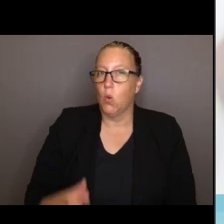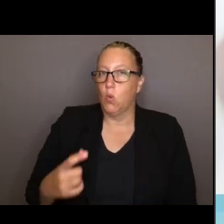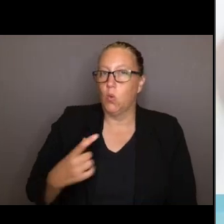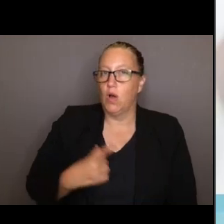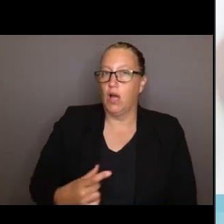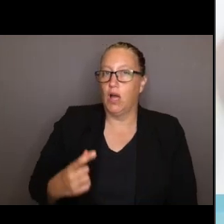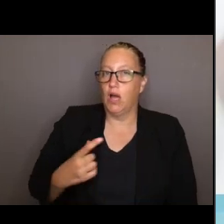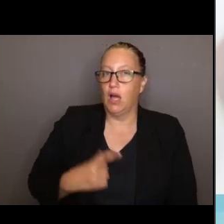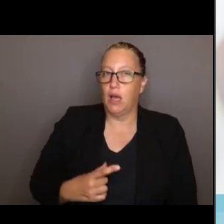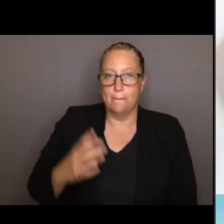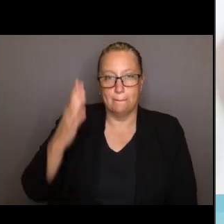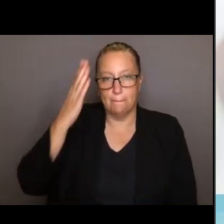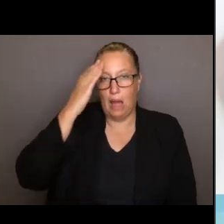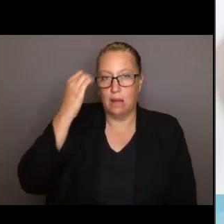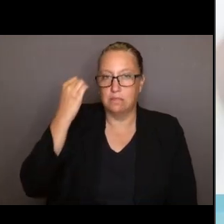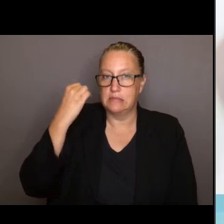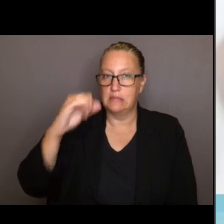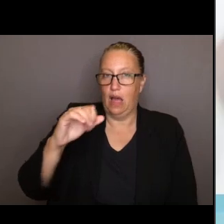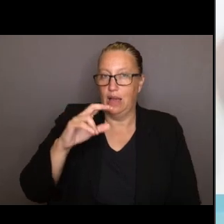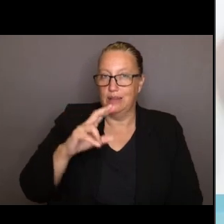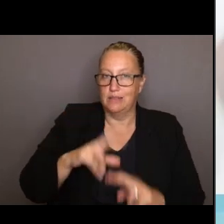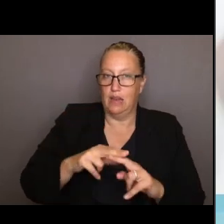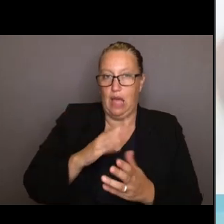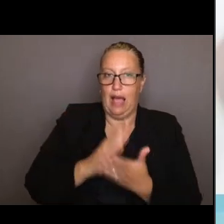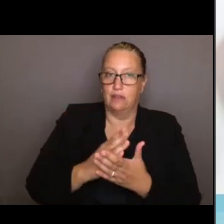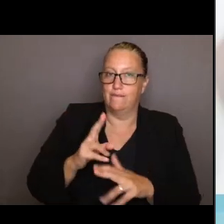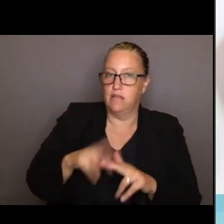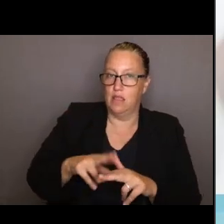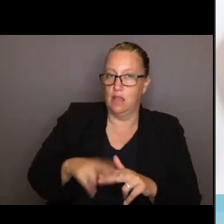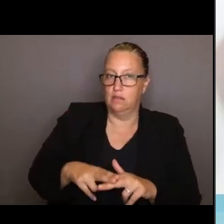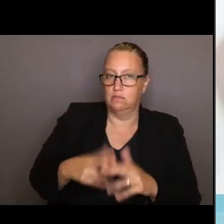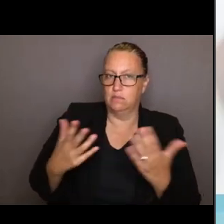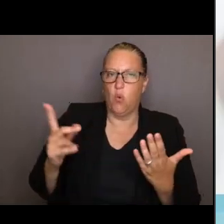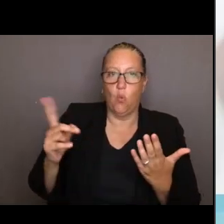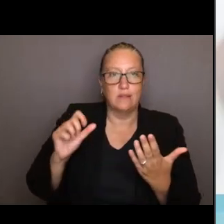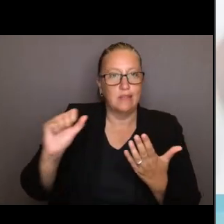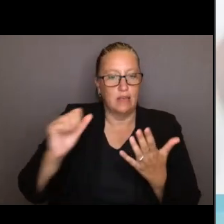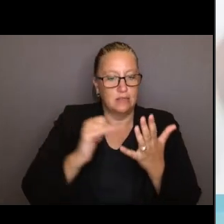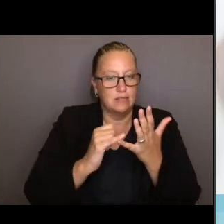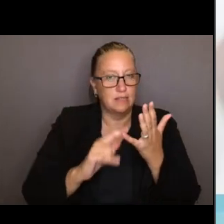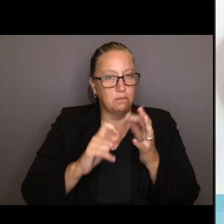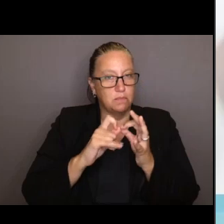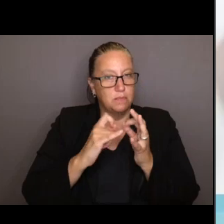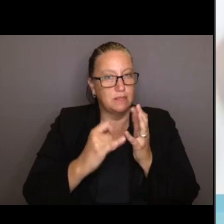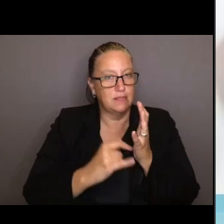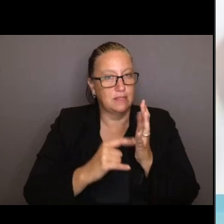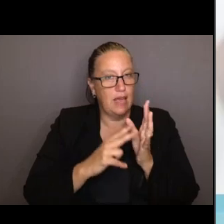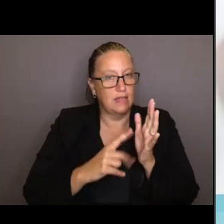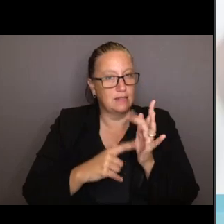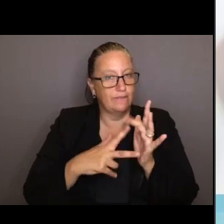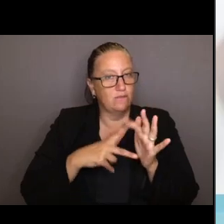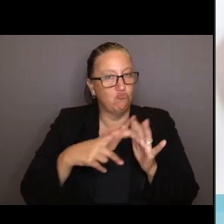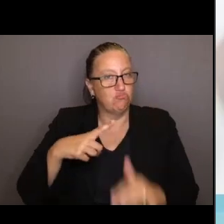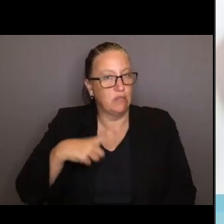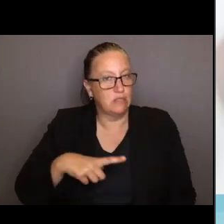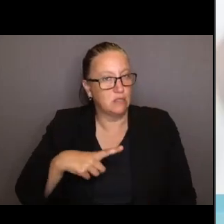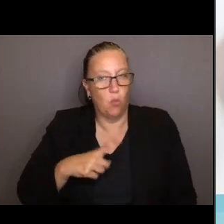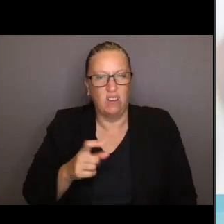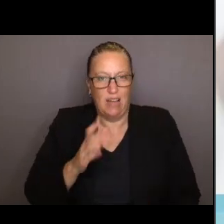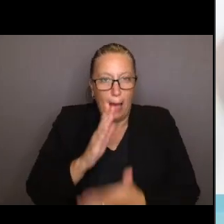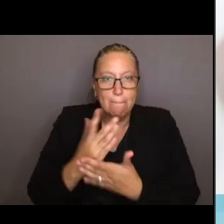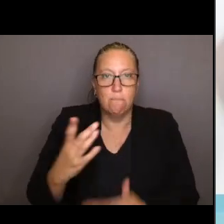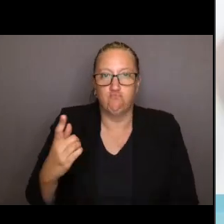is mum denying dad being the father? So what's the is there an actual reason for the denial? If there is, then